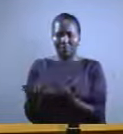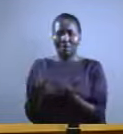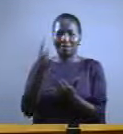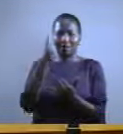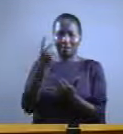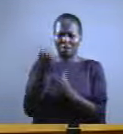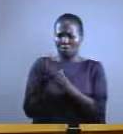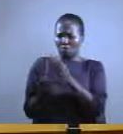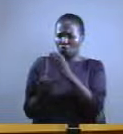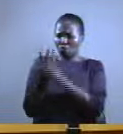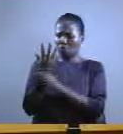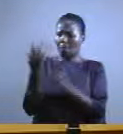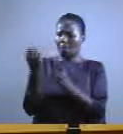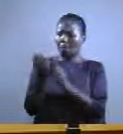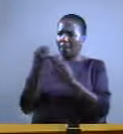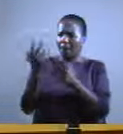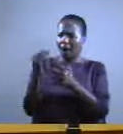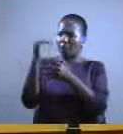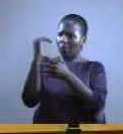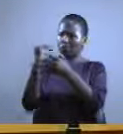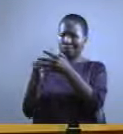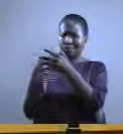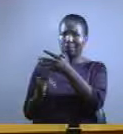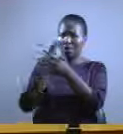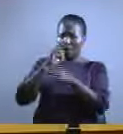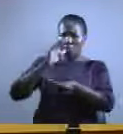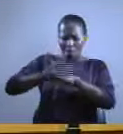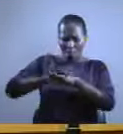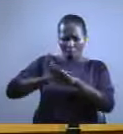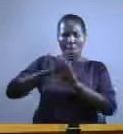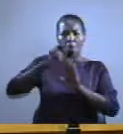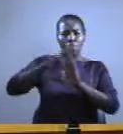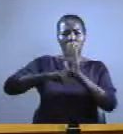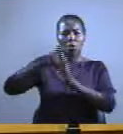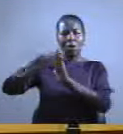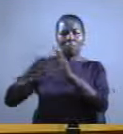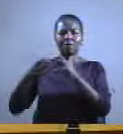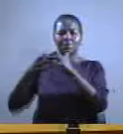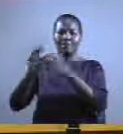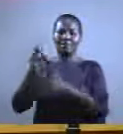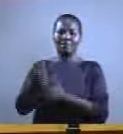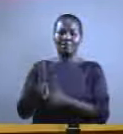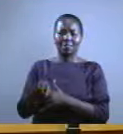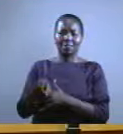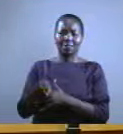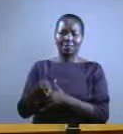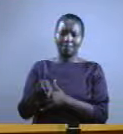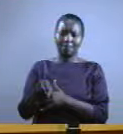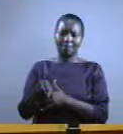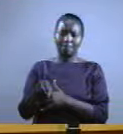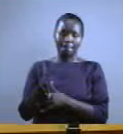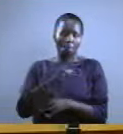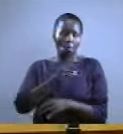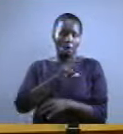growth, we are seeking further strategic regulation by the state of the economy. This is necessary, given we are a